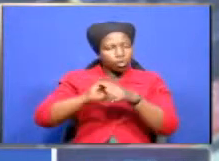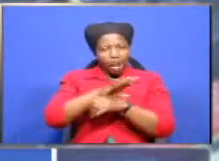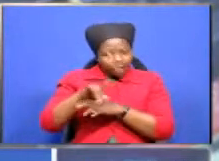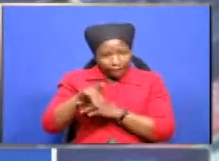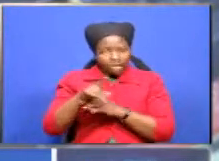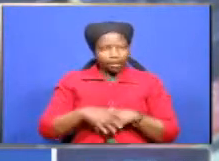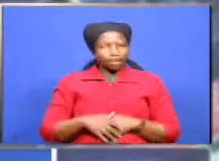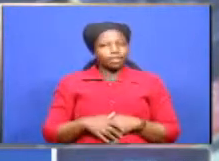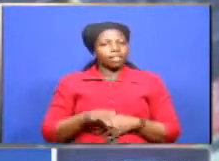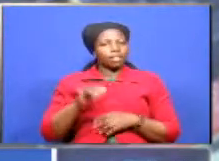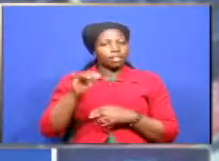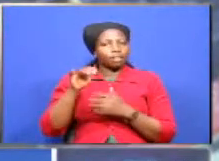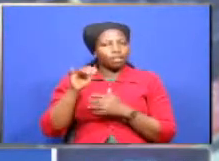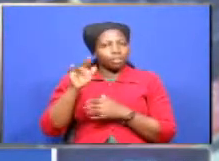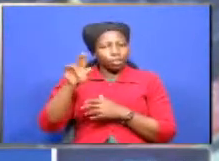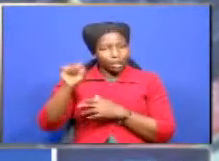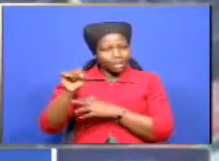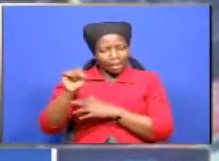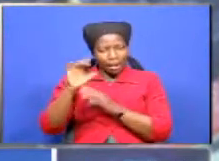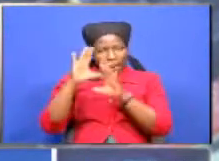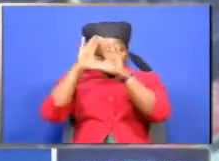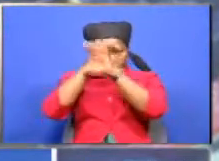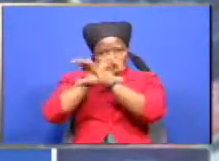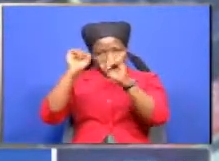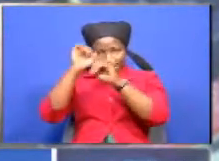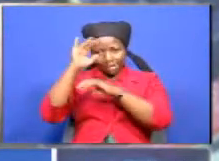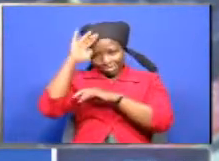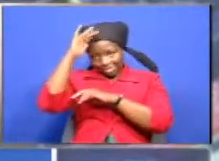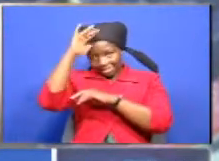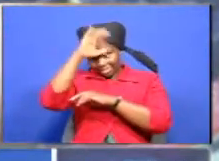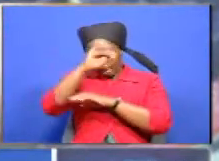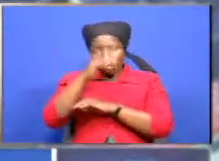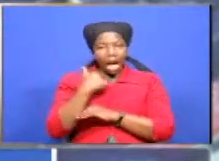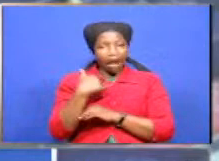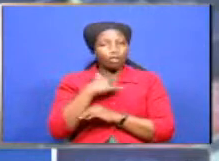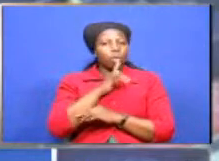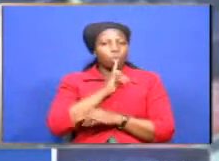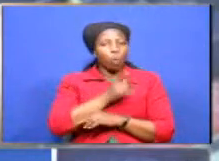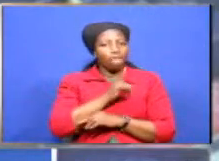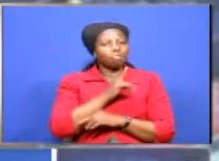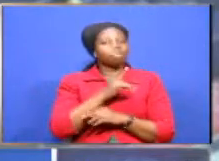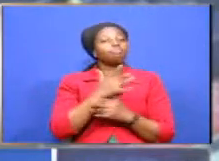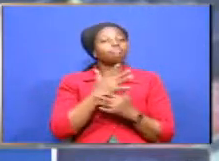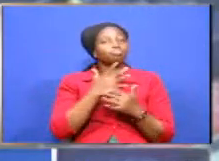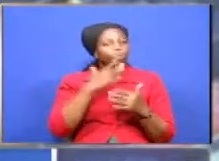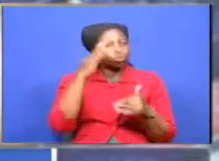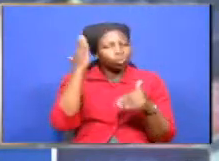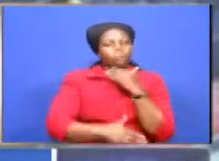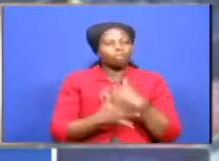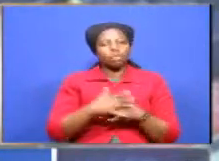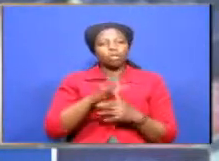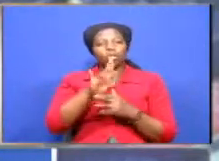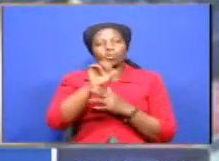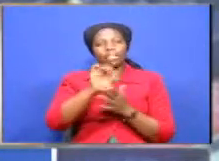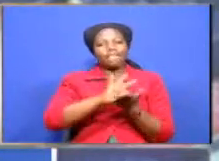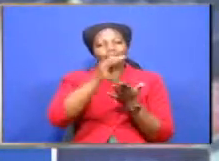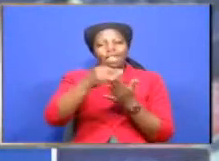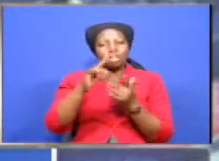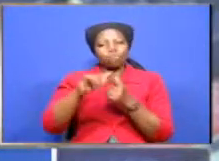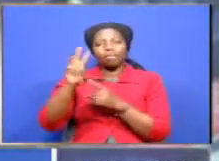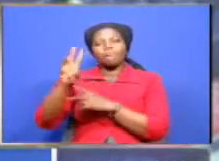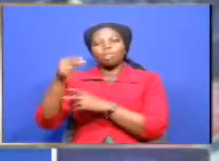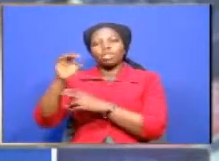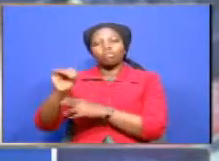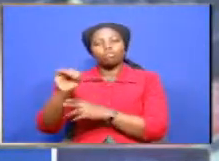United States President Donald Trump has threatened to permanently halt U.S. funding to the World Health Organization and quit